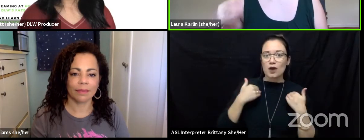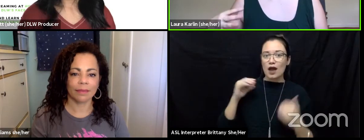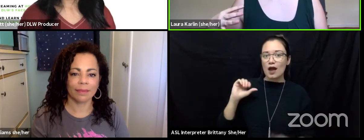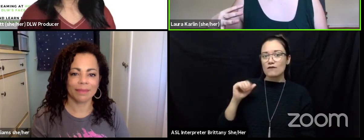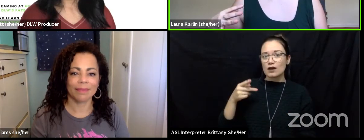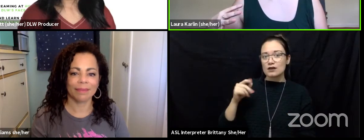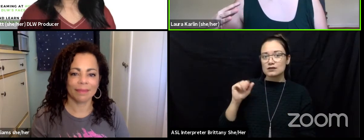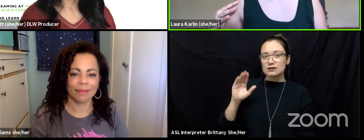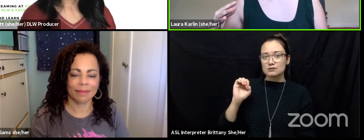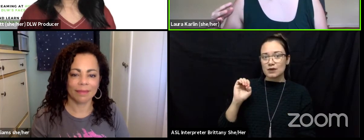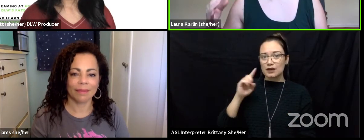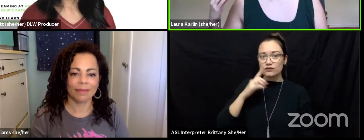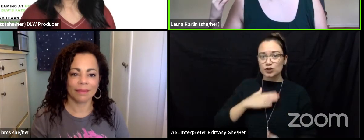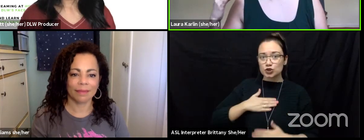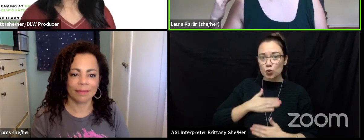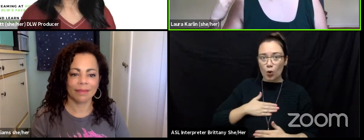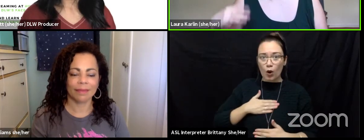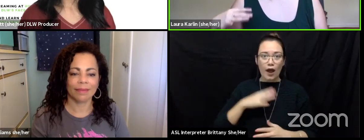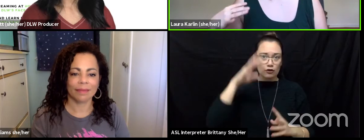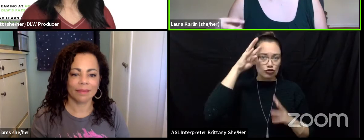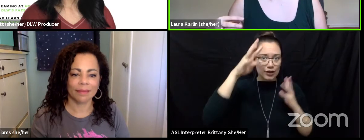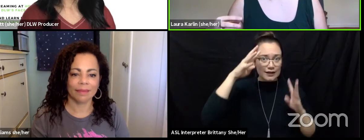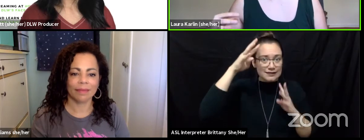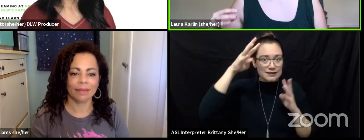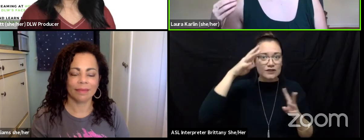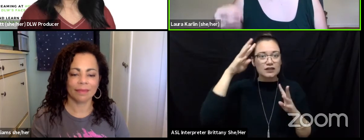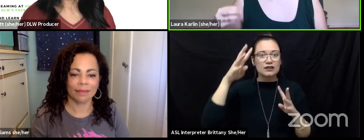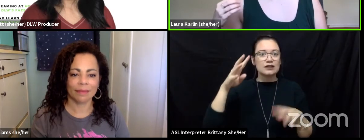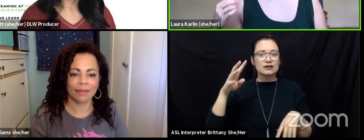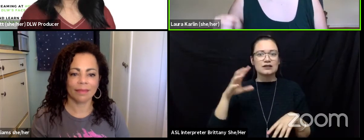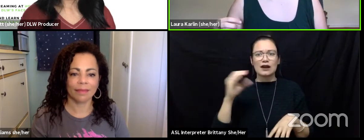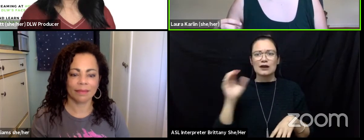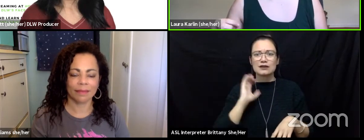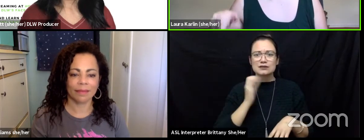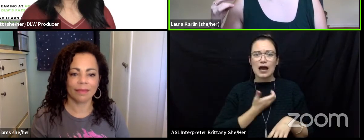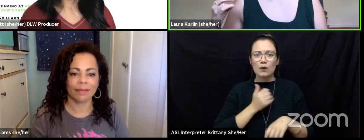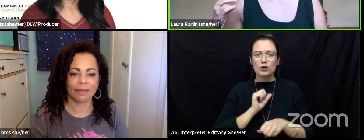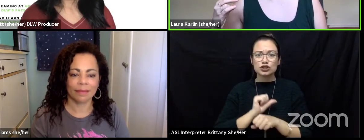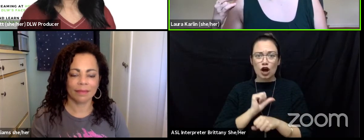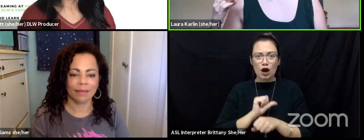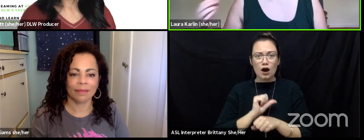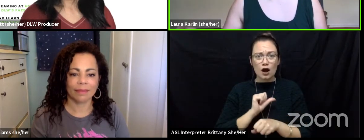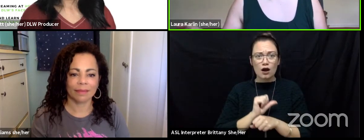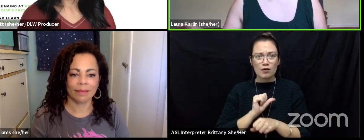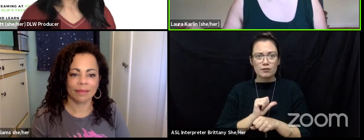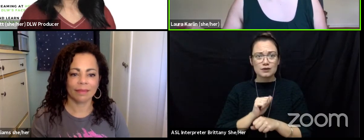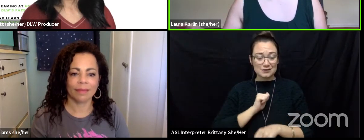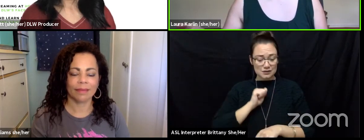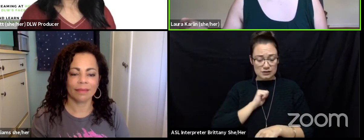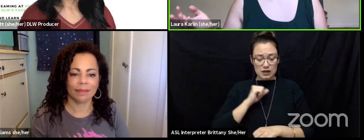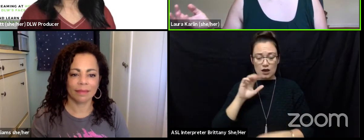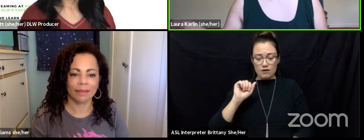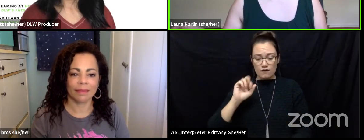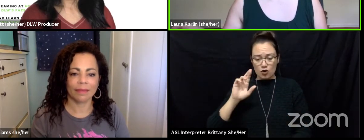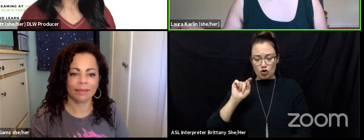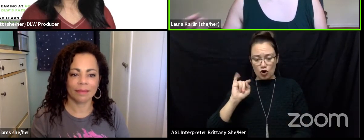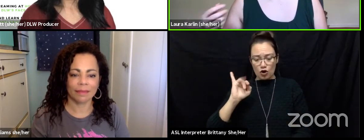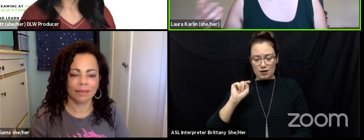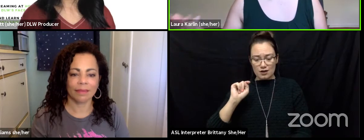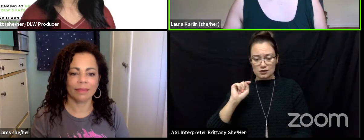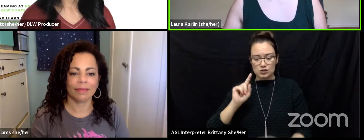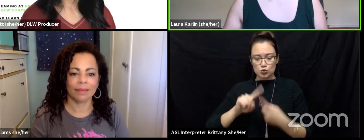there is space for creativity, and that it is our job as artists to curate that